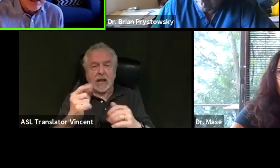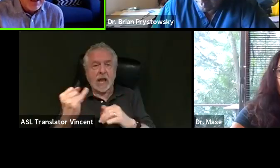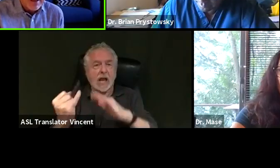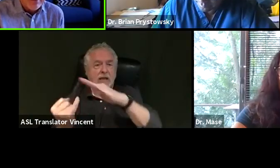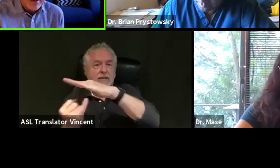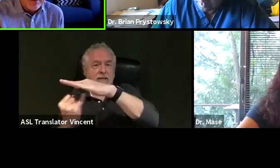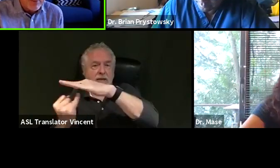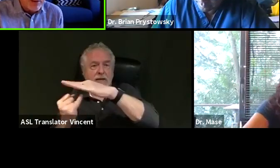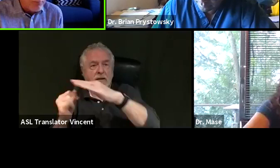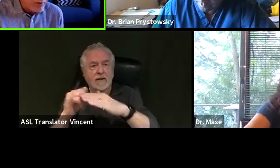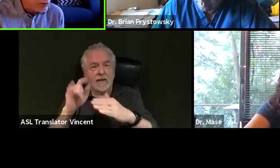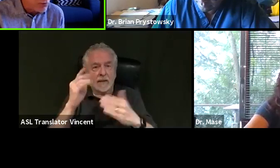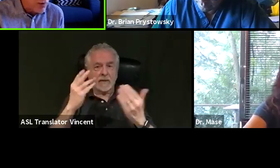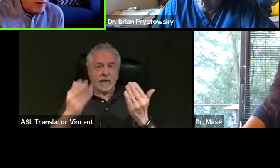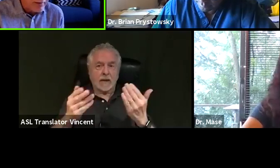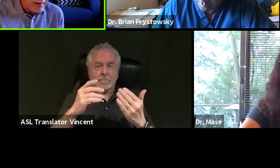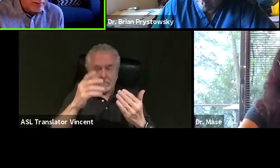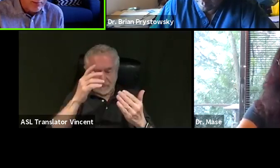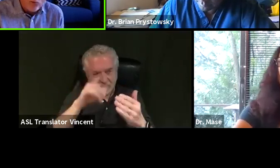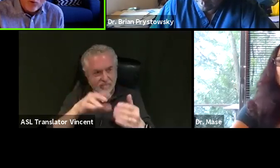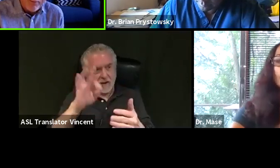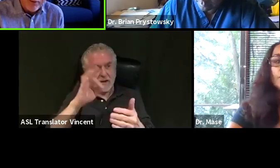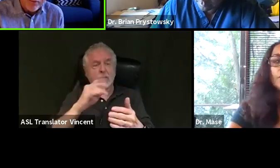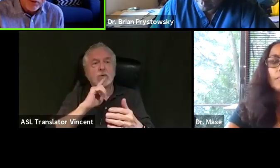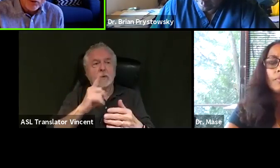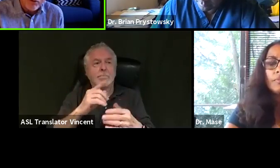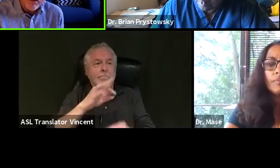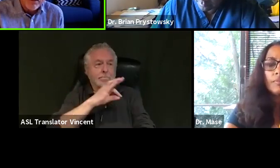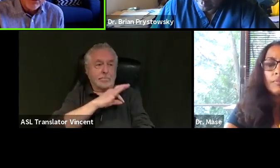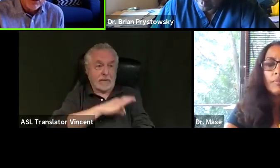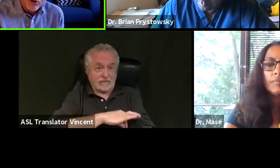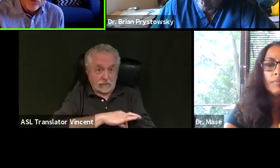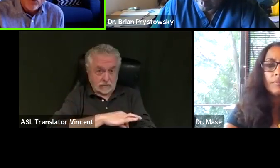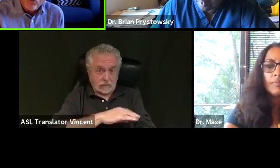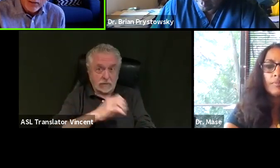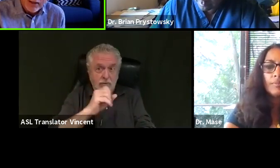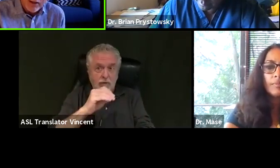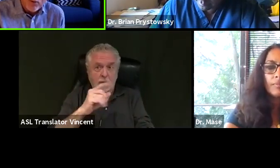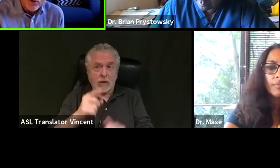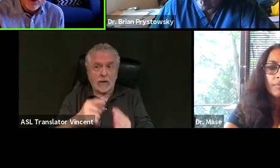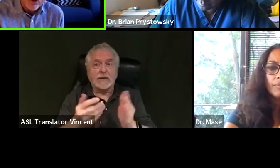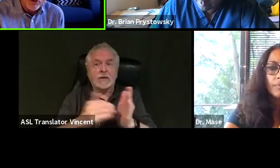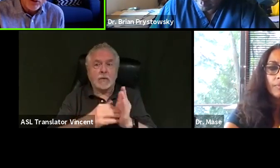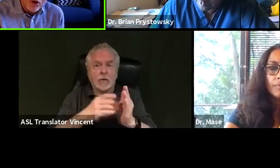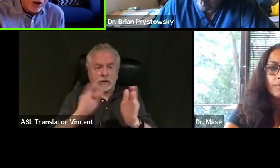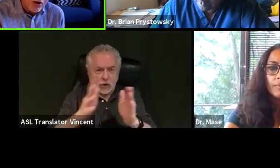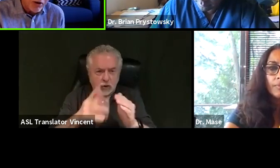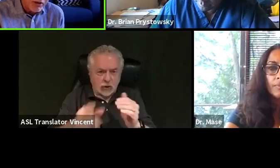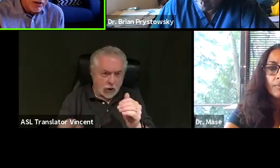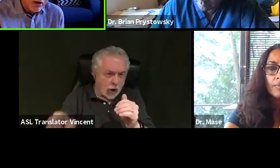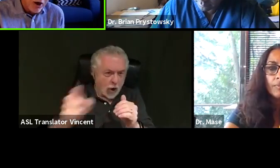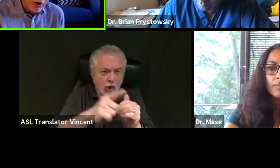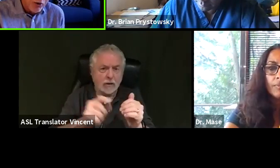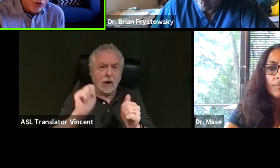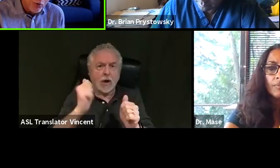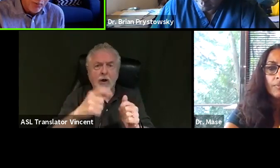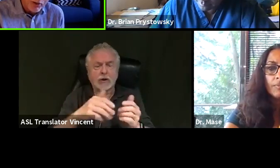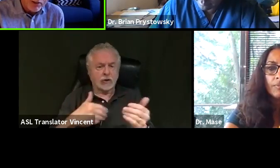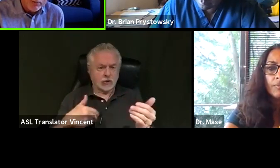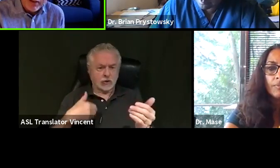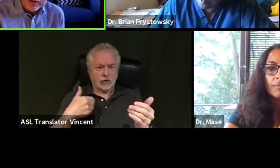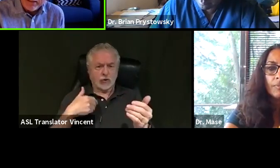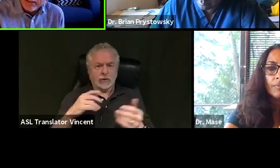isolated. And I think many parents are finding that to be quite beneficial. So once again, we want to encourage all our youth